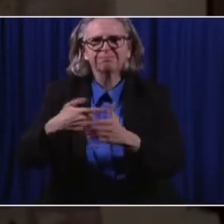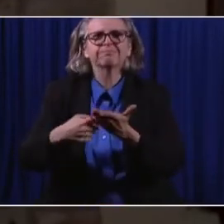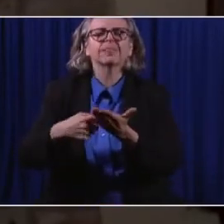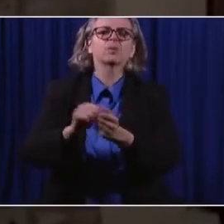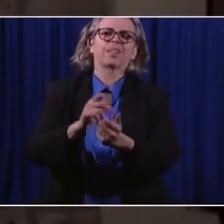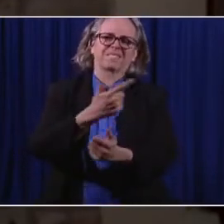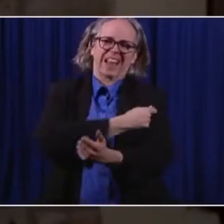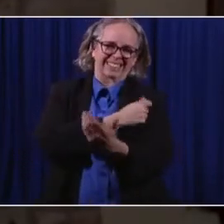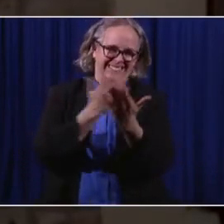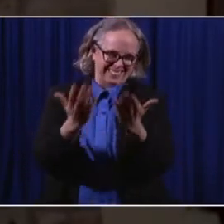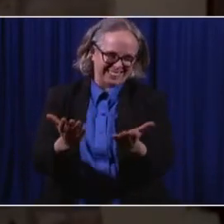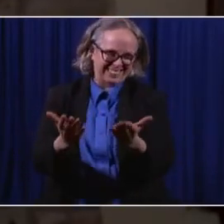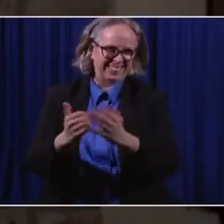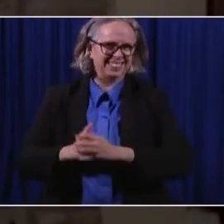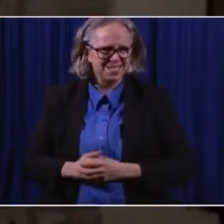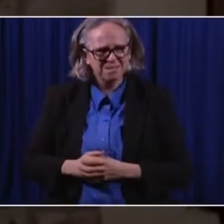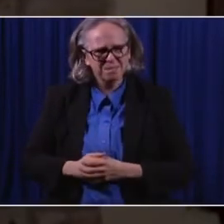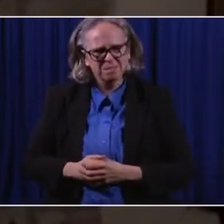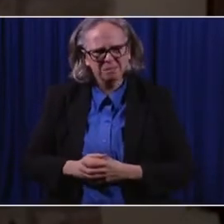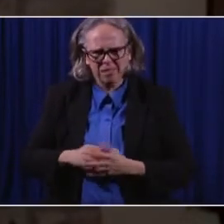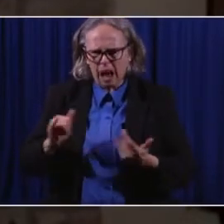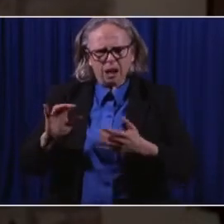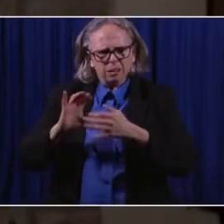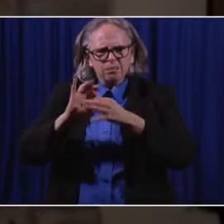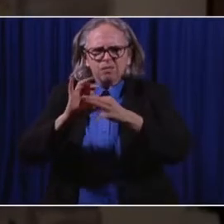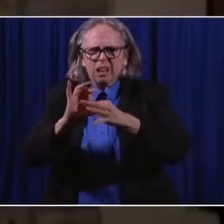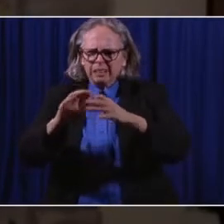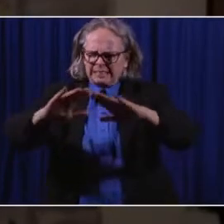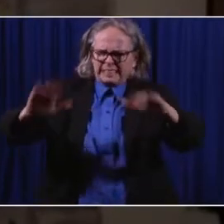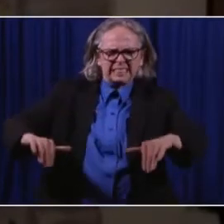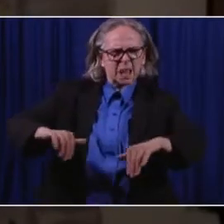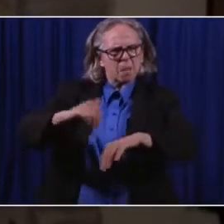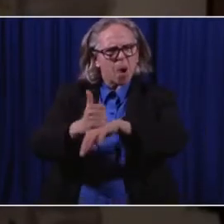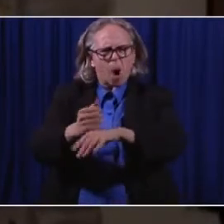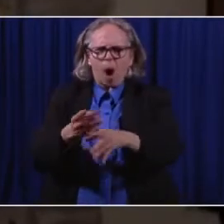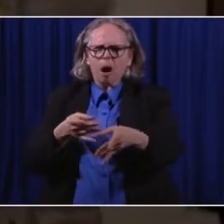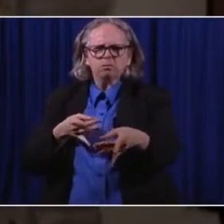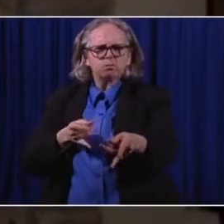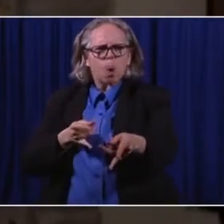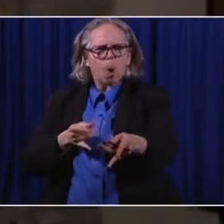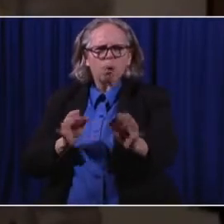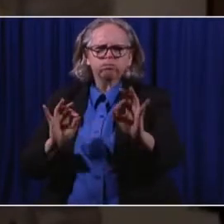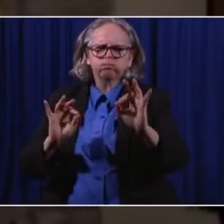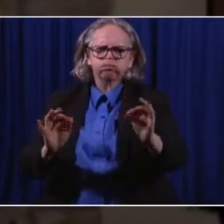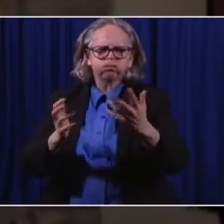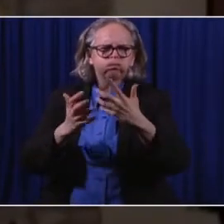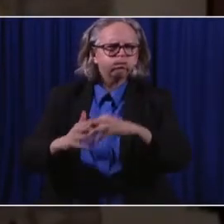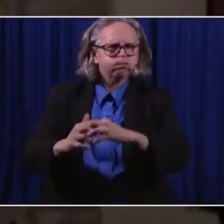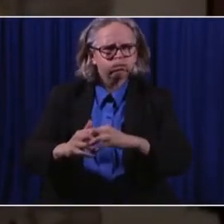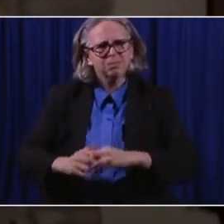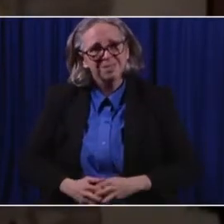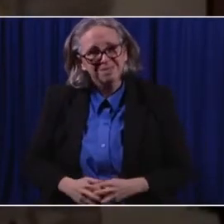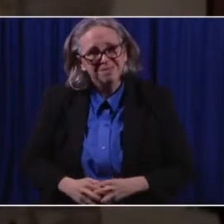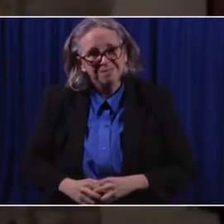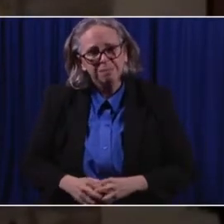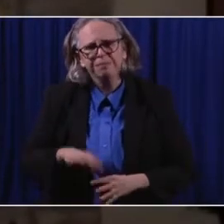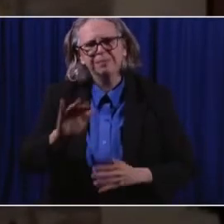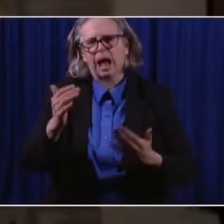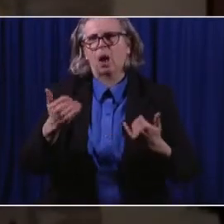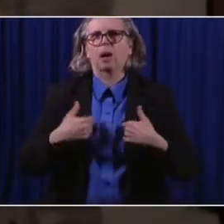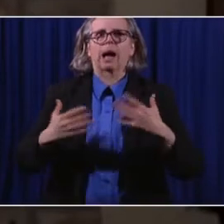system that has worked exceedingly well. And now we're asking it to do even more. We are